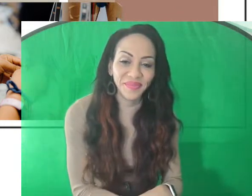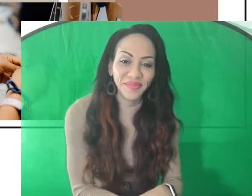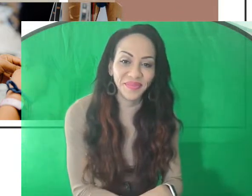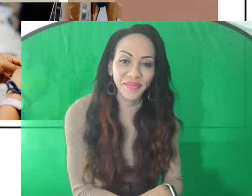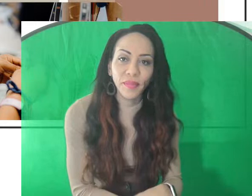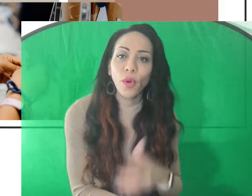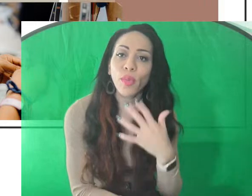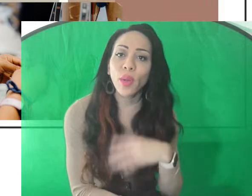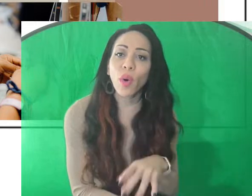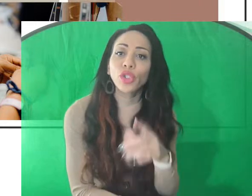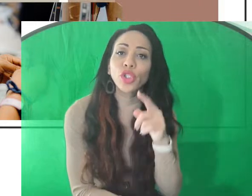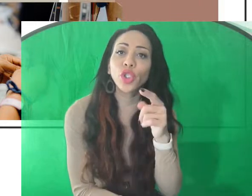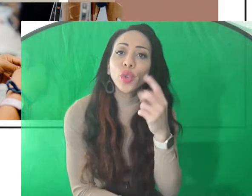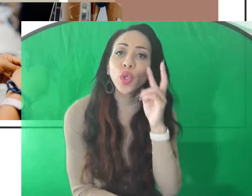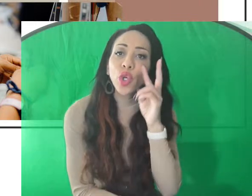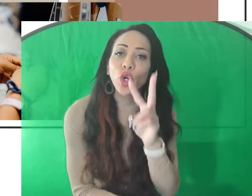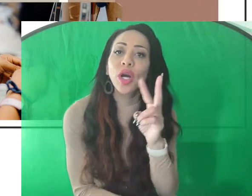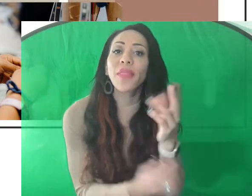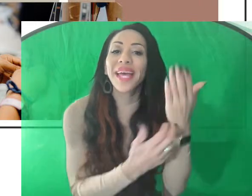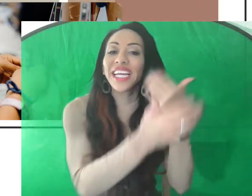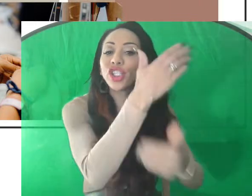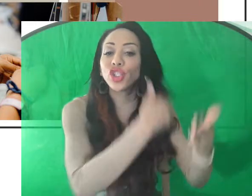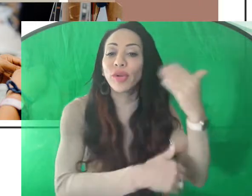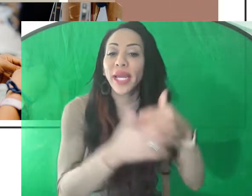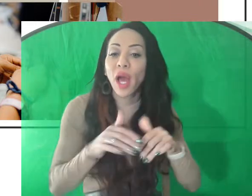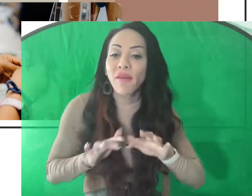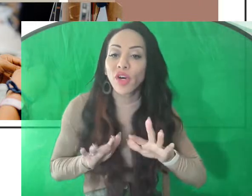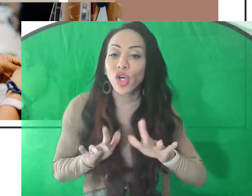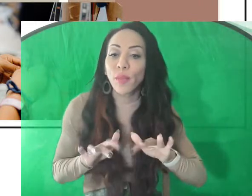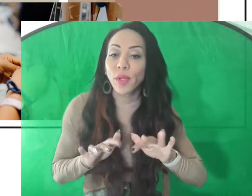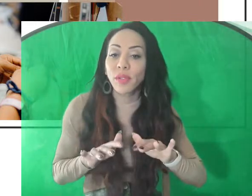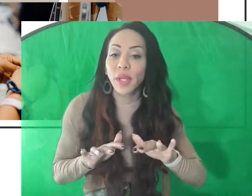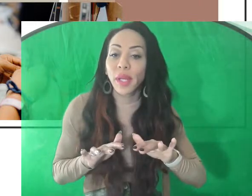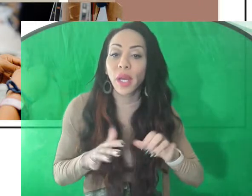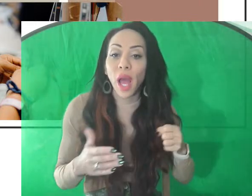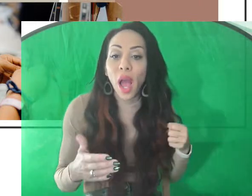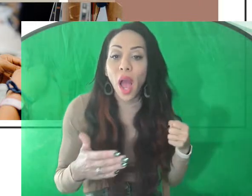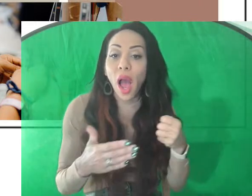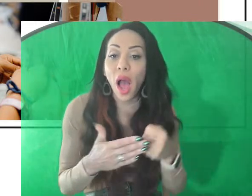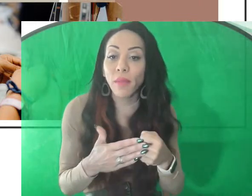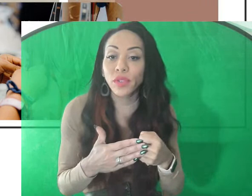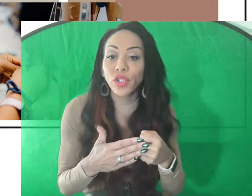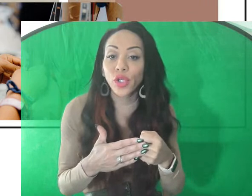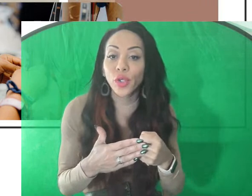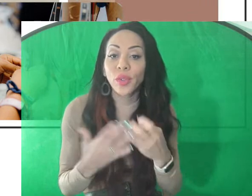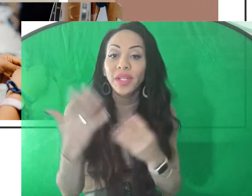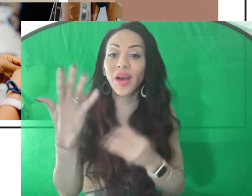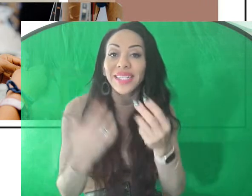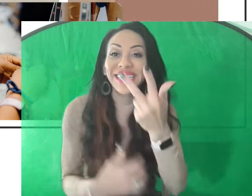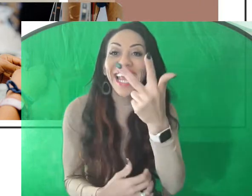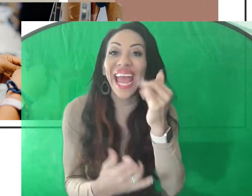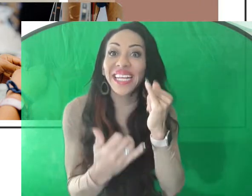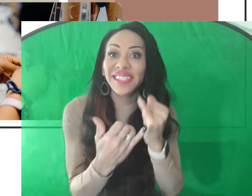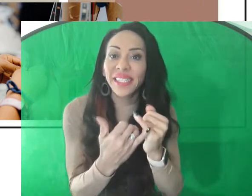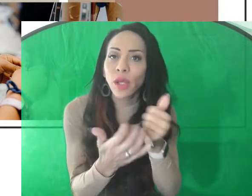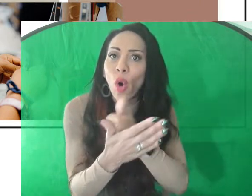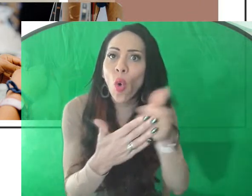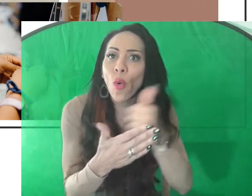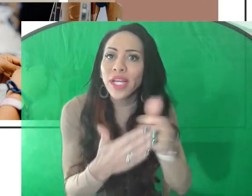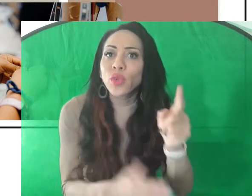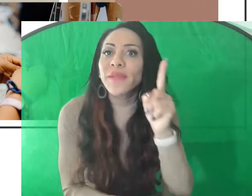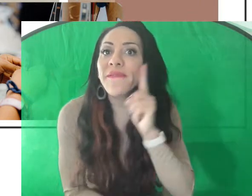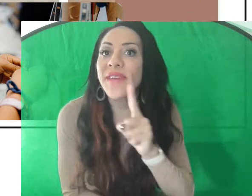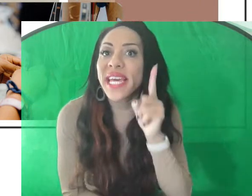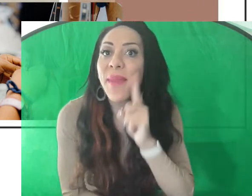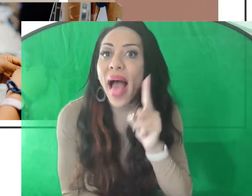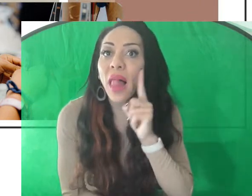where up until the 1980s, it was mainly female identifying people doing programming. And it really kind of,